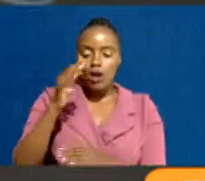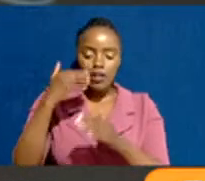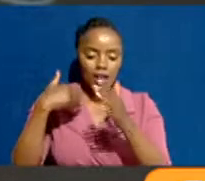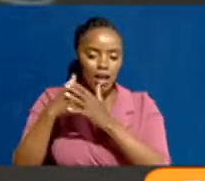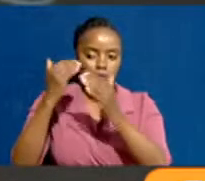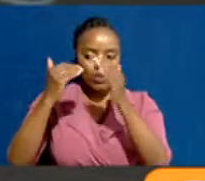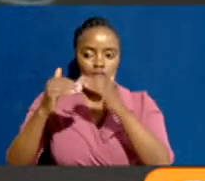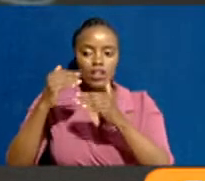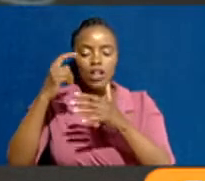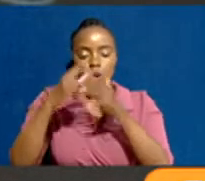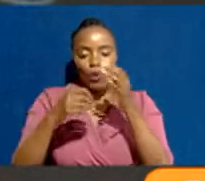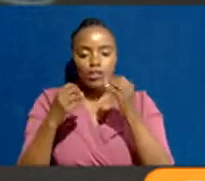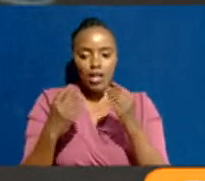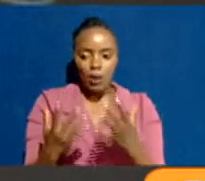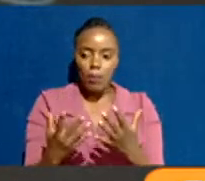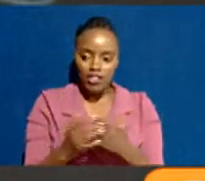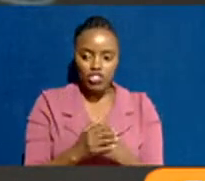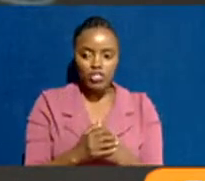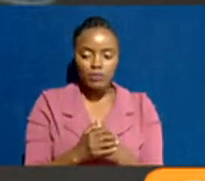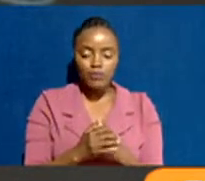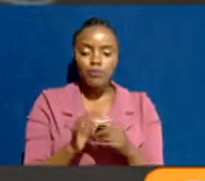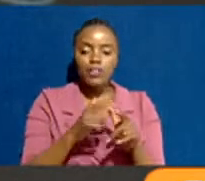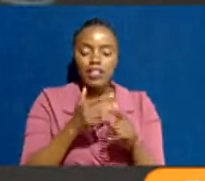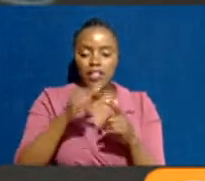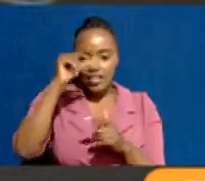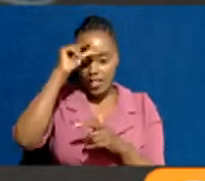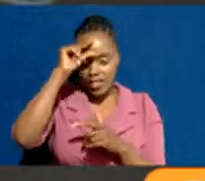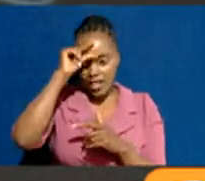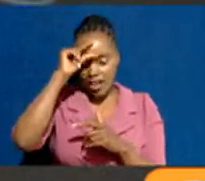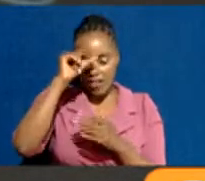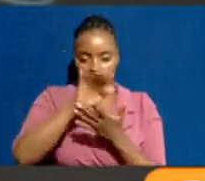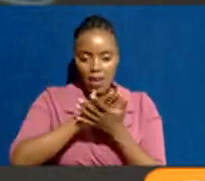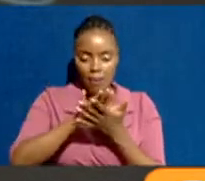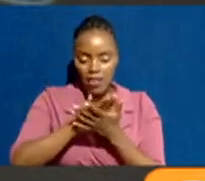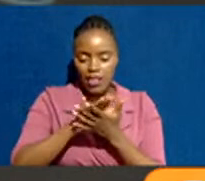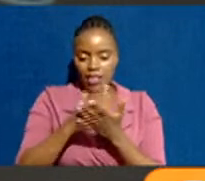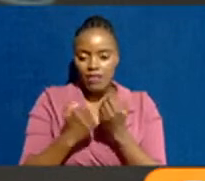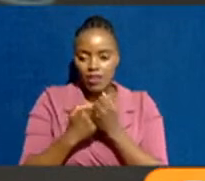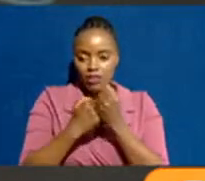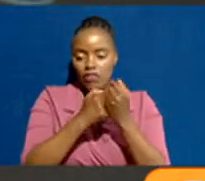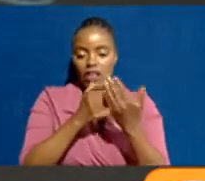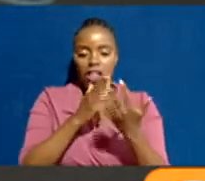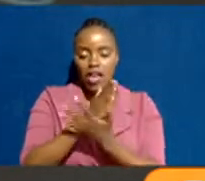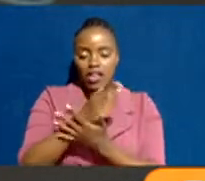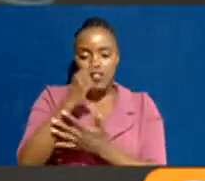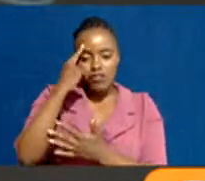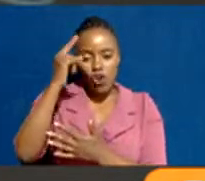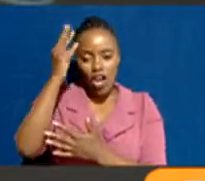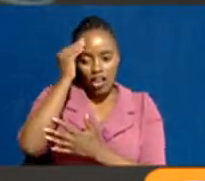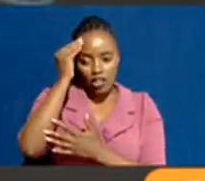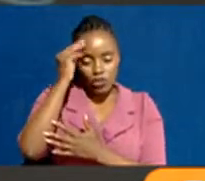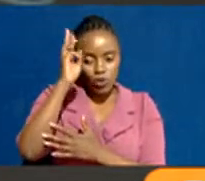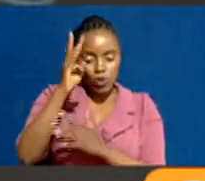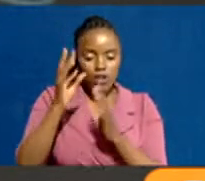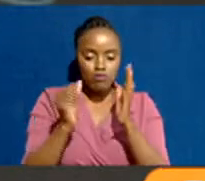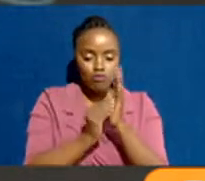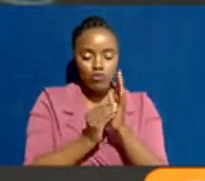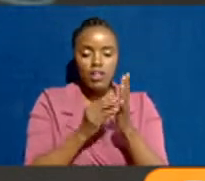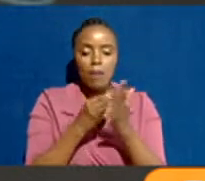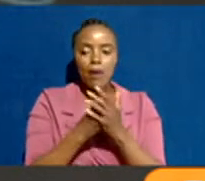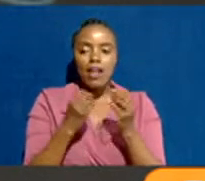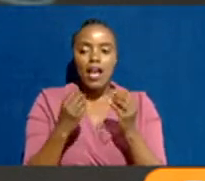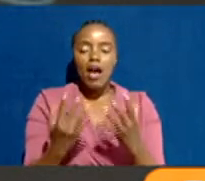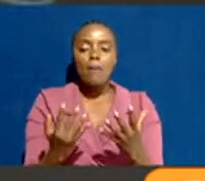university will cost this much. Government, as the primary guarantor of the right to education, is going to put in this much.